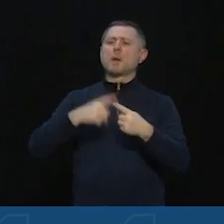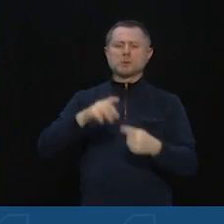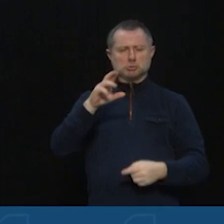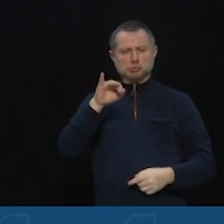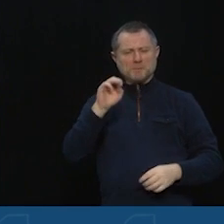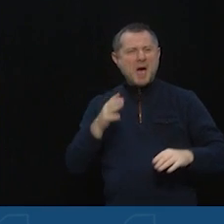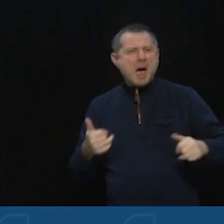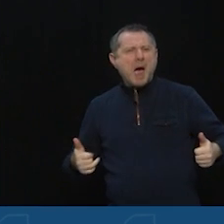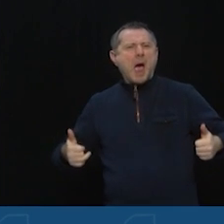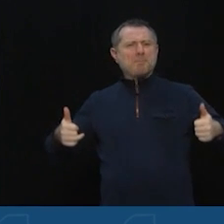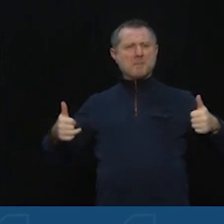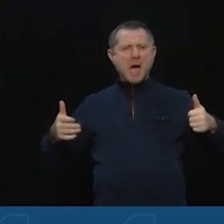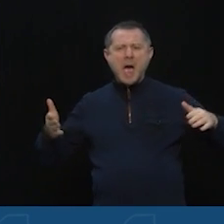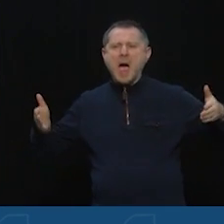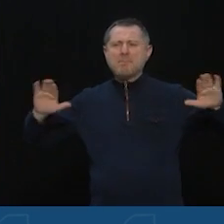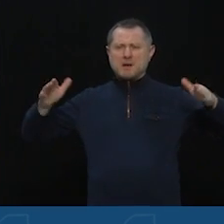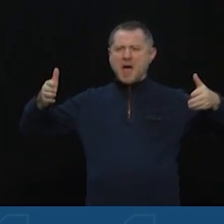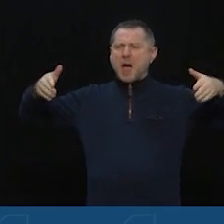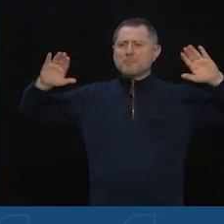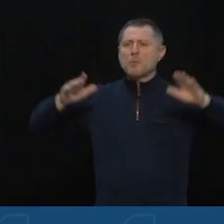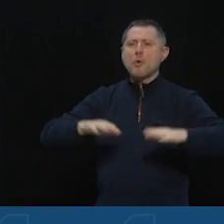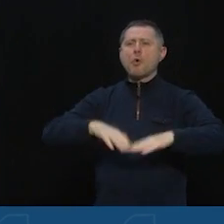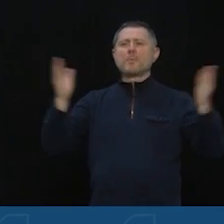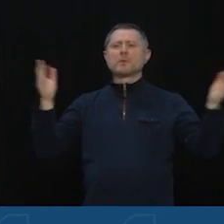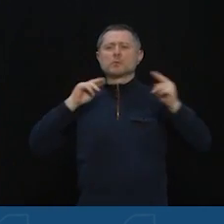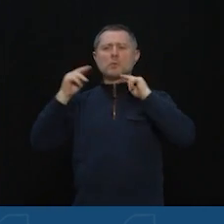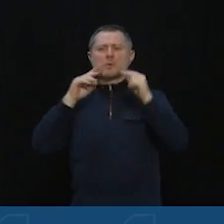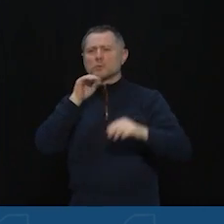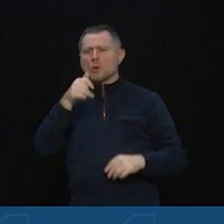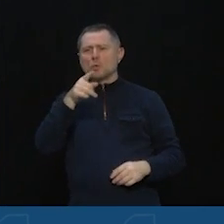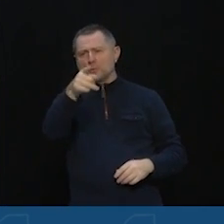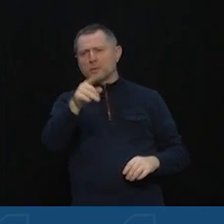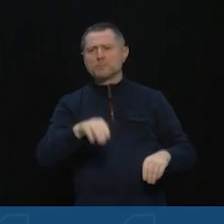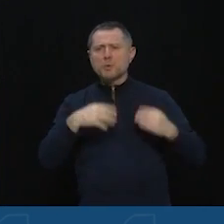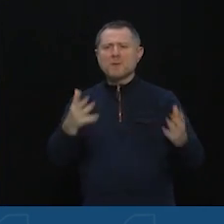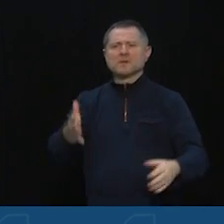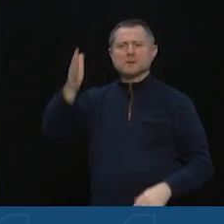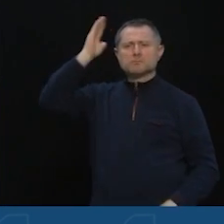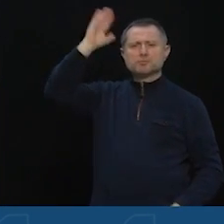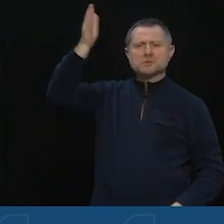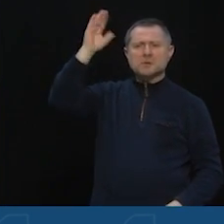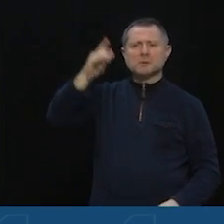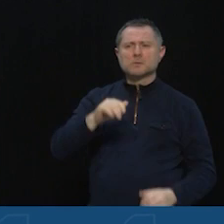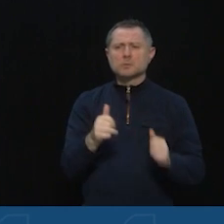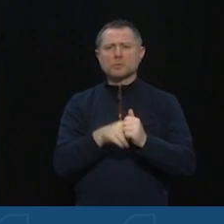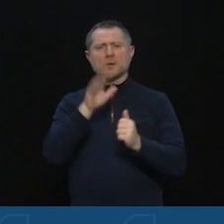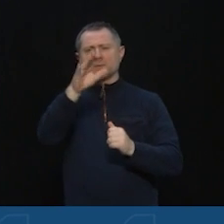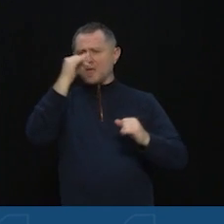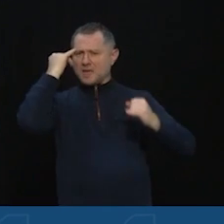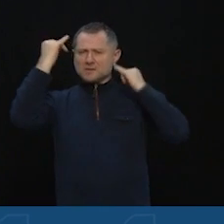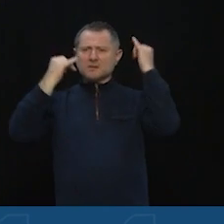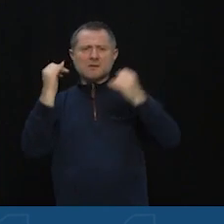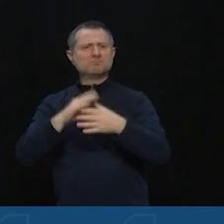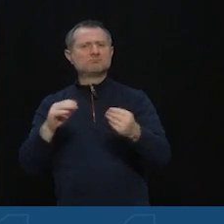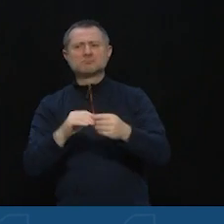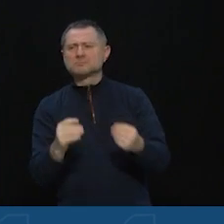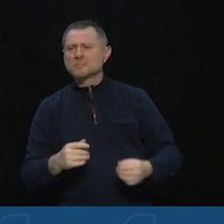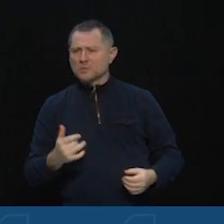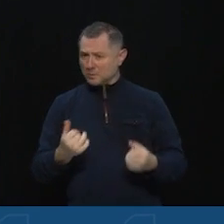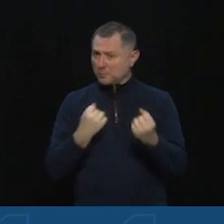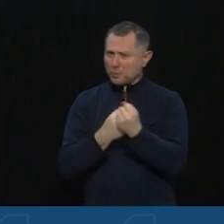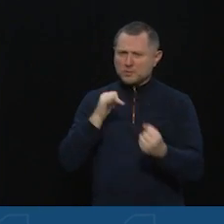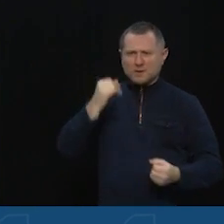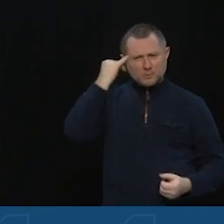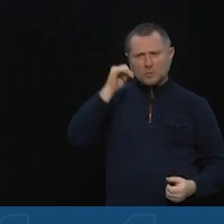don't want to negotiate in public, but why not make a public presentation if these are ideas that you back to,